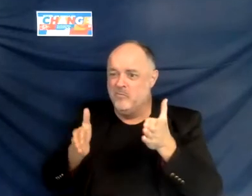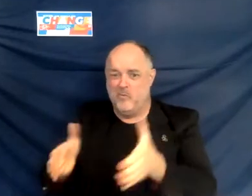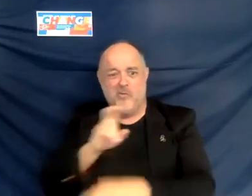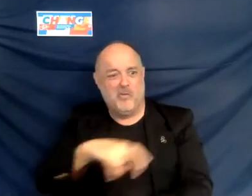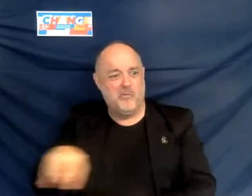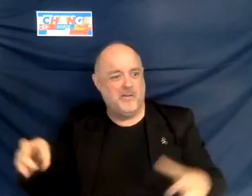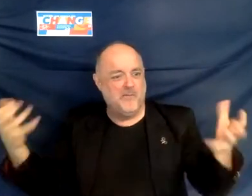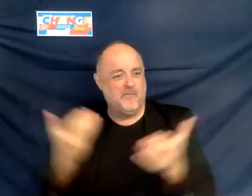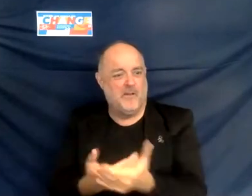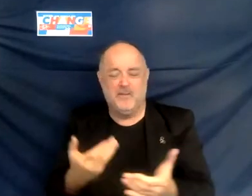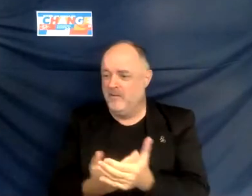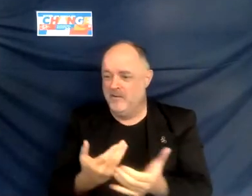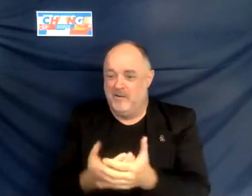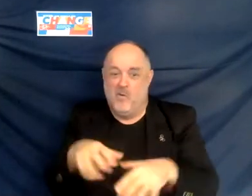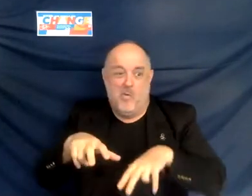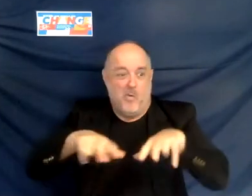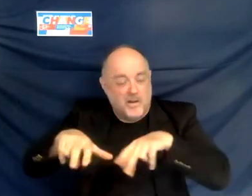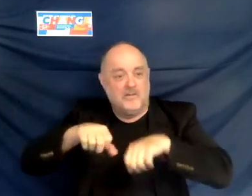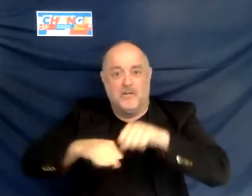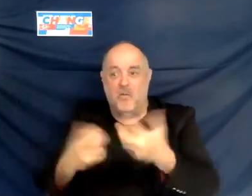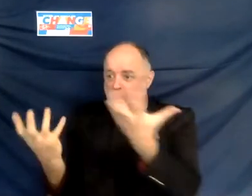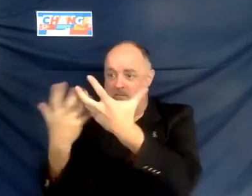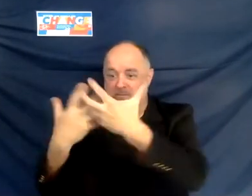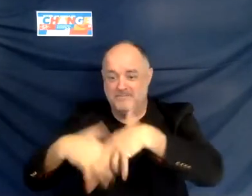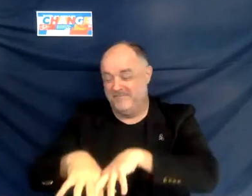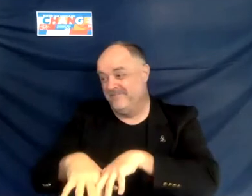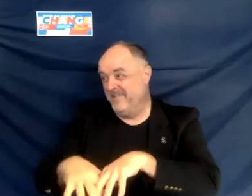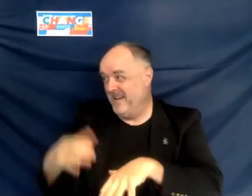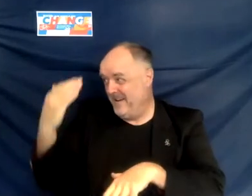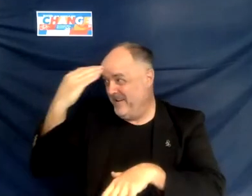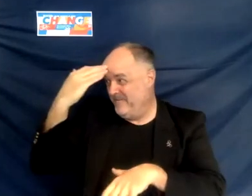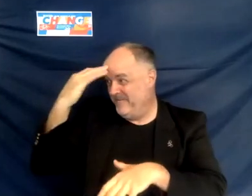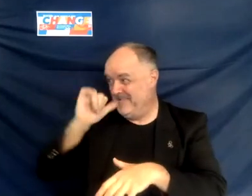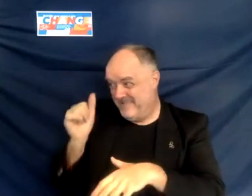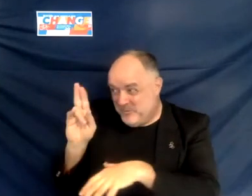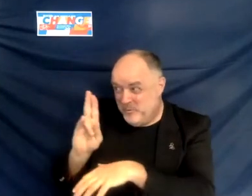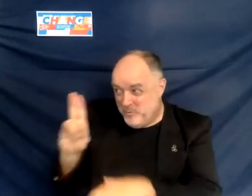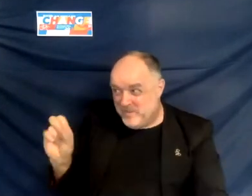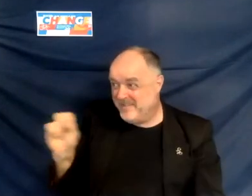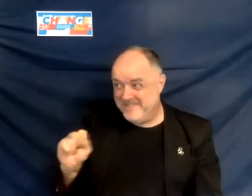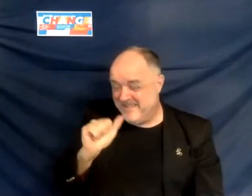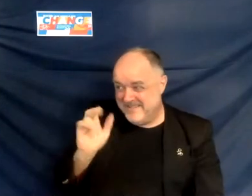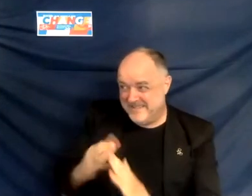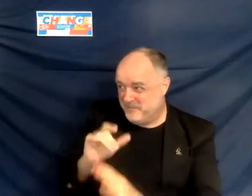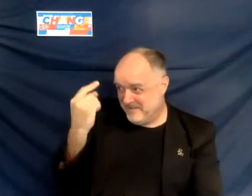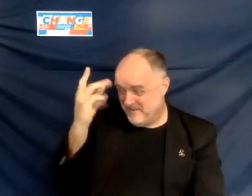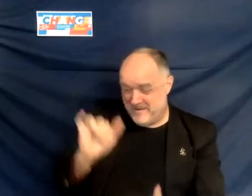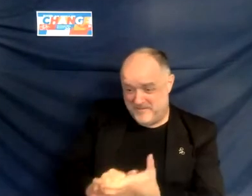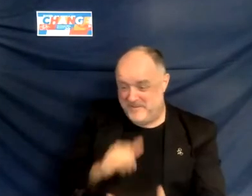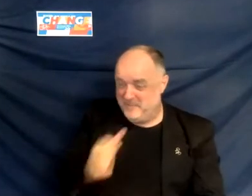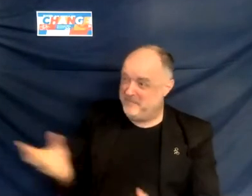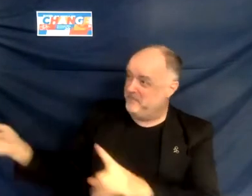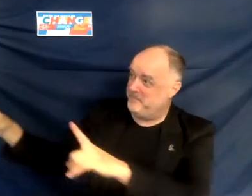fund, and walking and cycling is built into that. I realize that's not necessarily the point where a lot of US cities are at, so it may not be